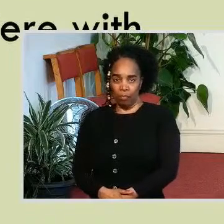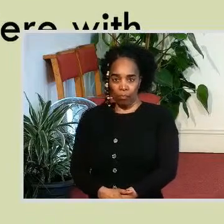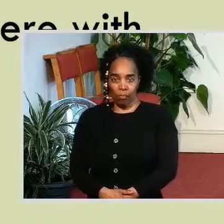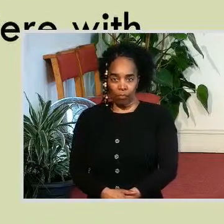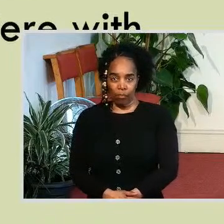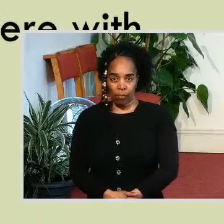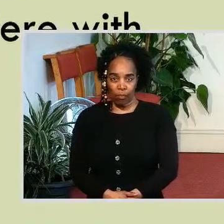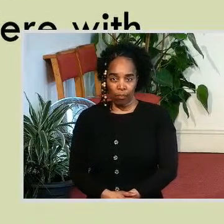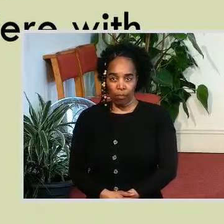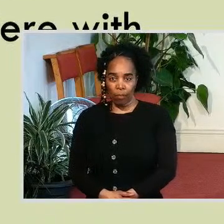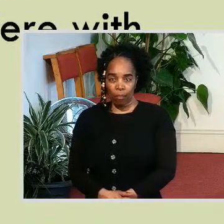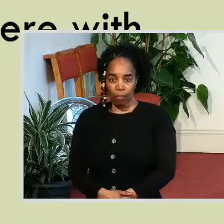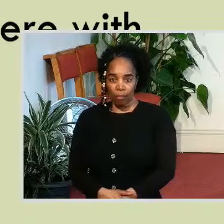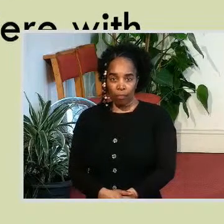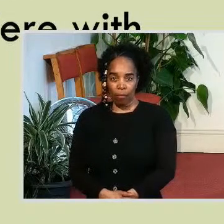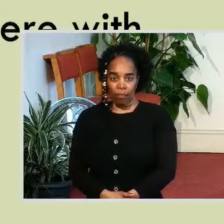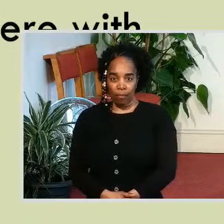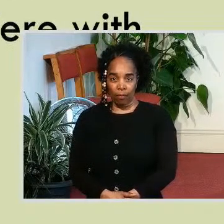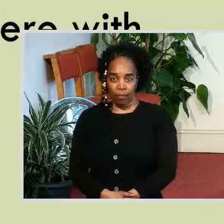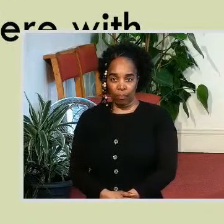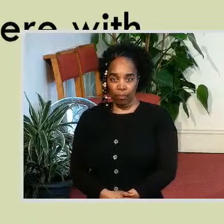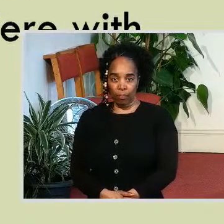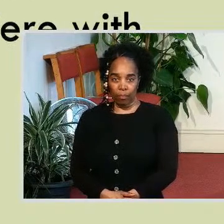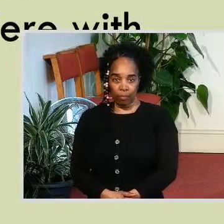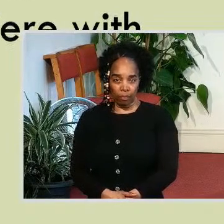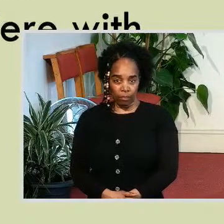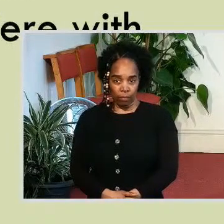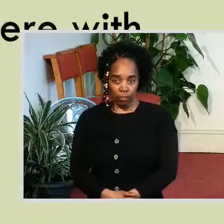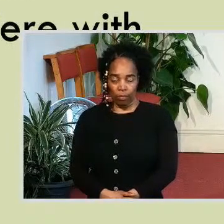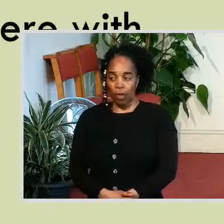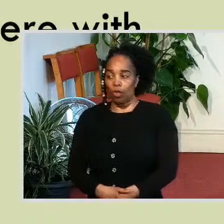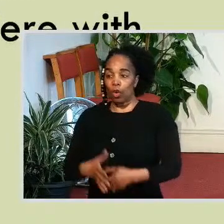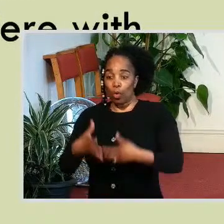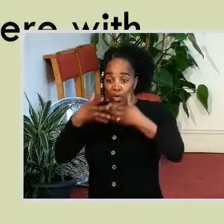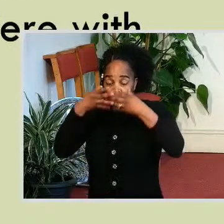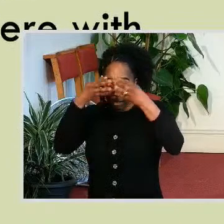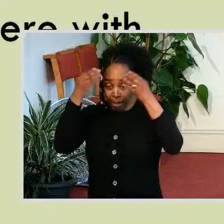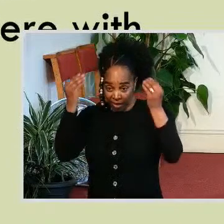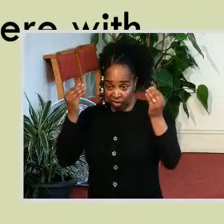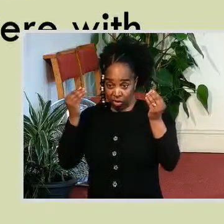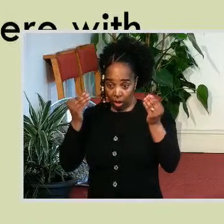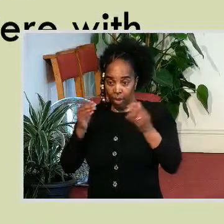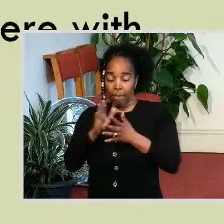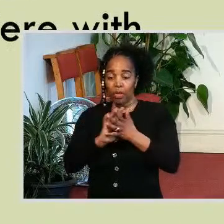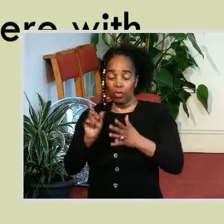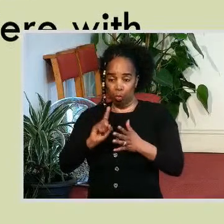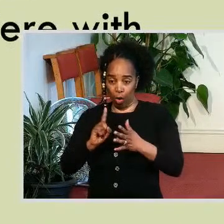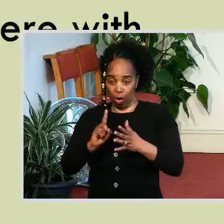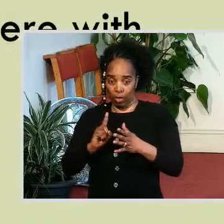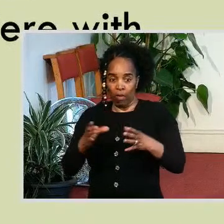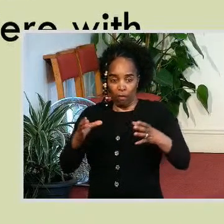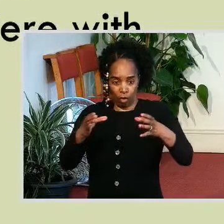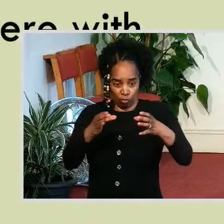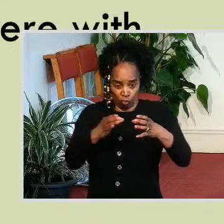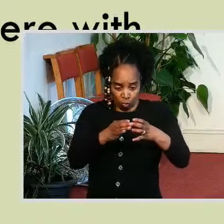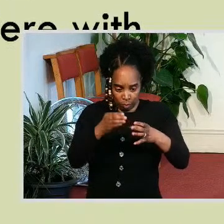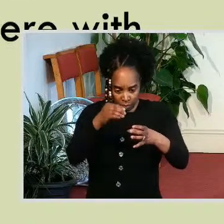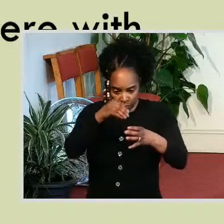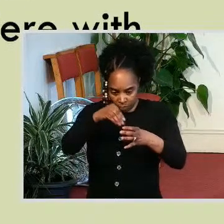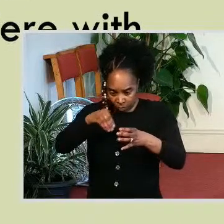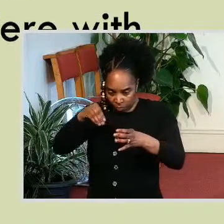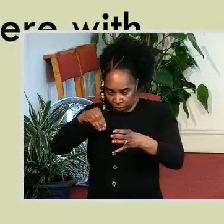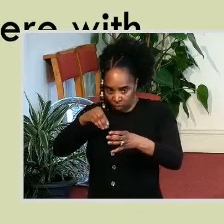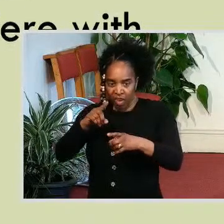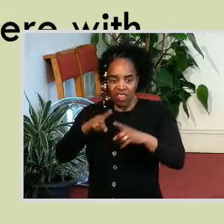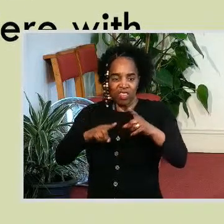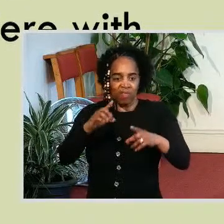So dementia is actually a symptom or a condition which is made up of a group of symptoms.